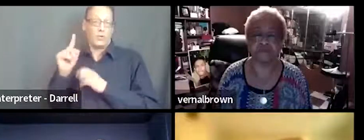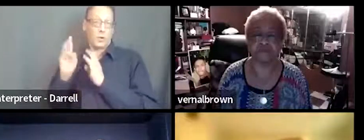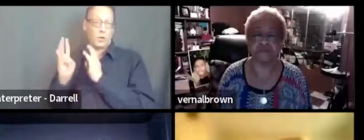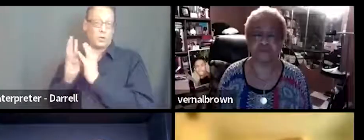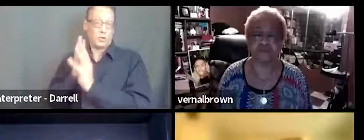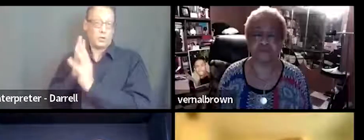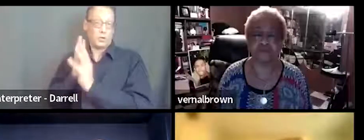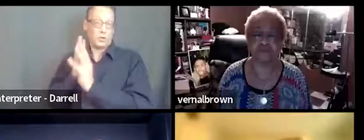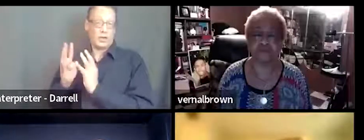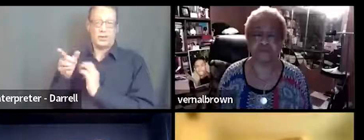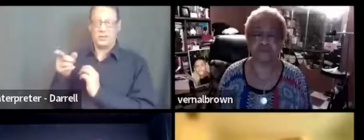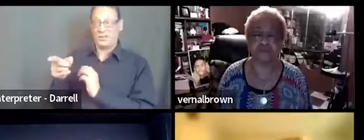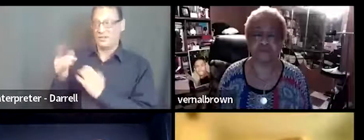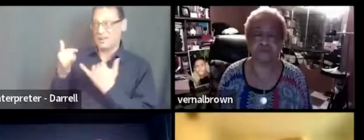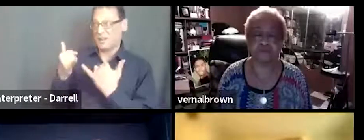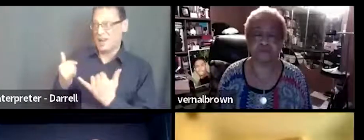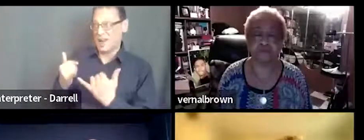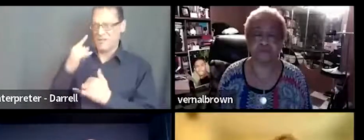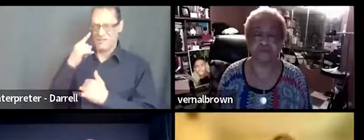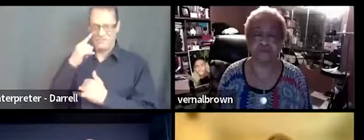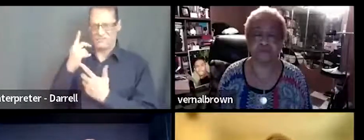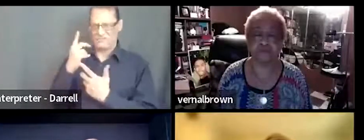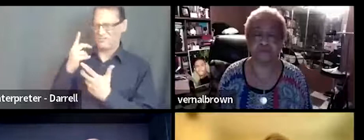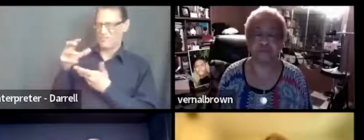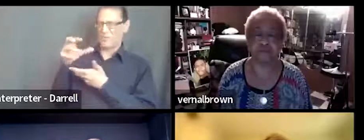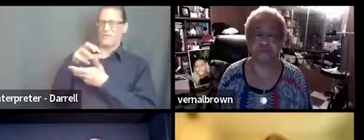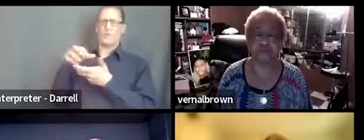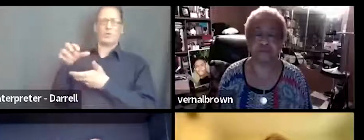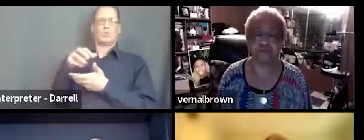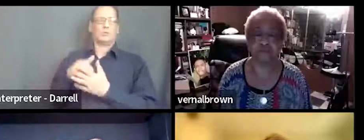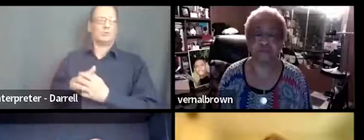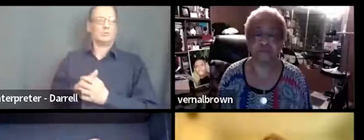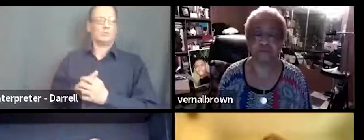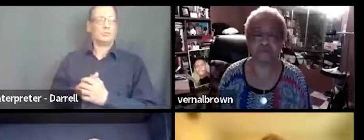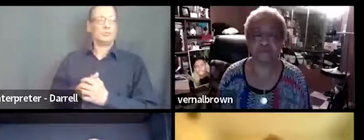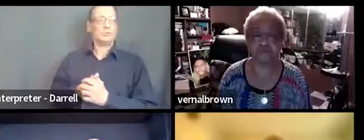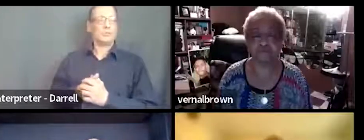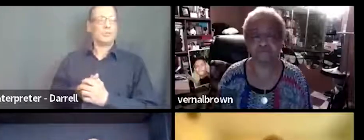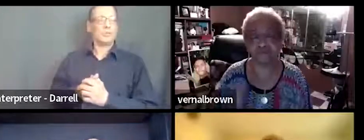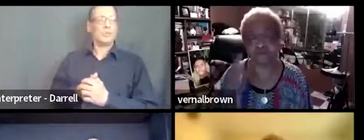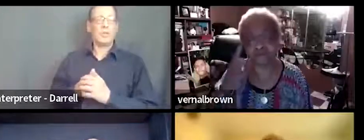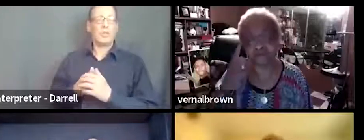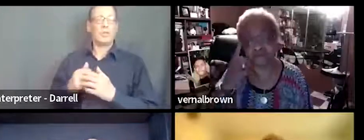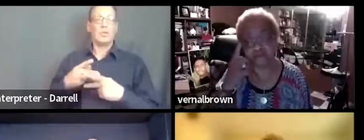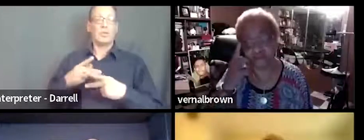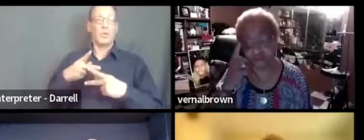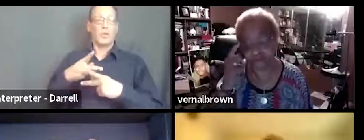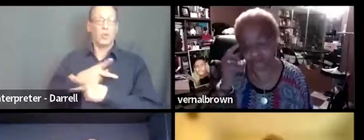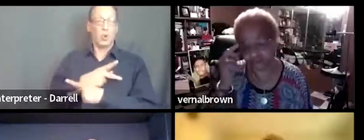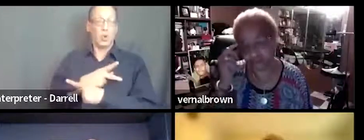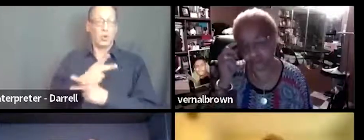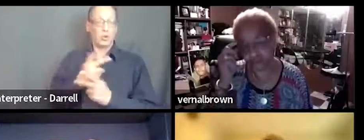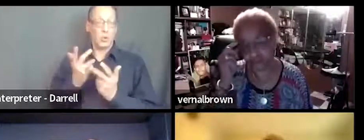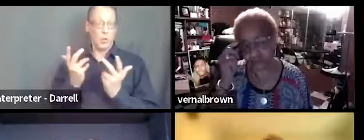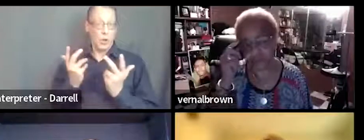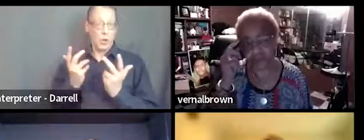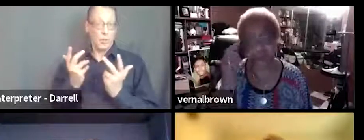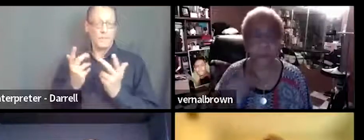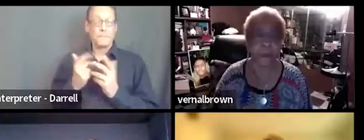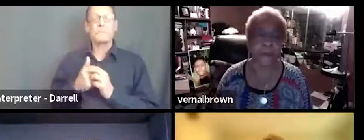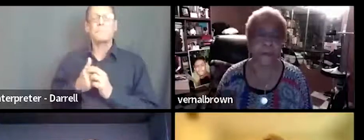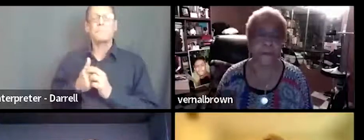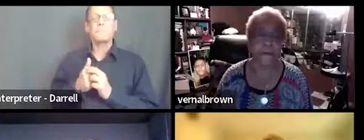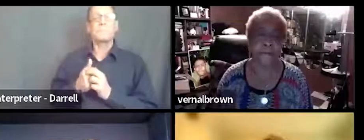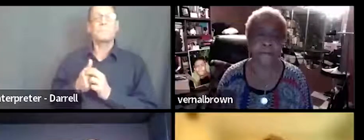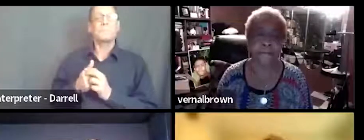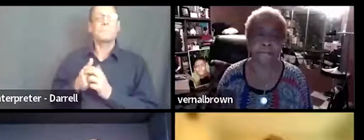these eyesores now confuse tourists and residents alike. The most egregious offense of these remaining structures is the